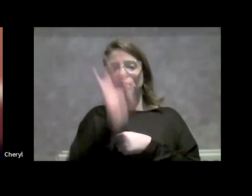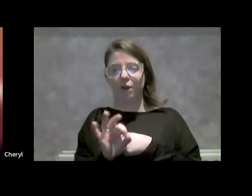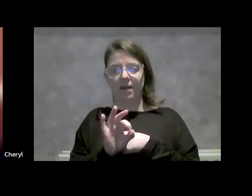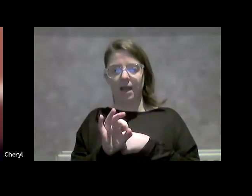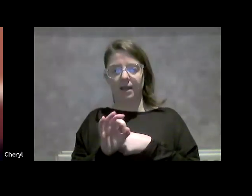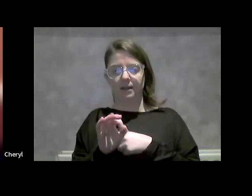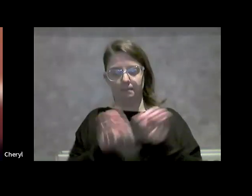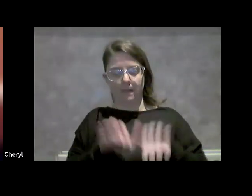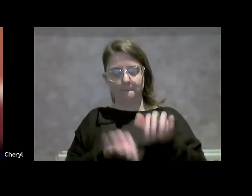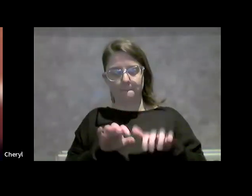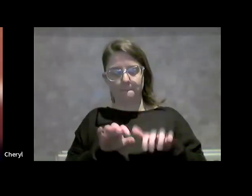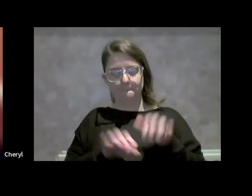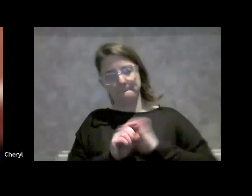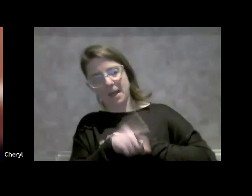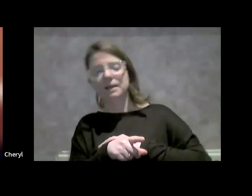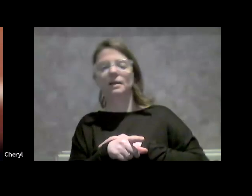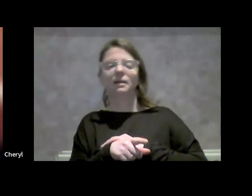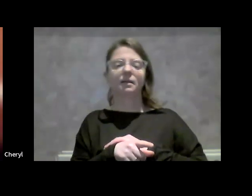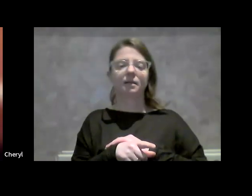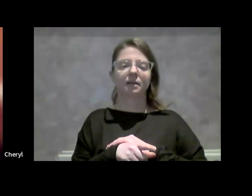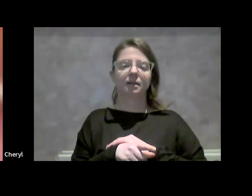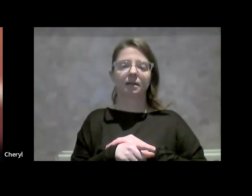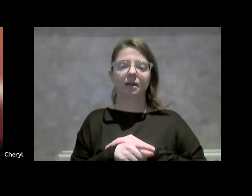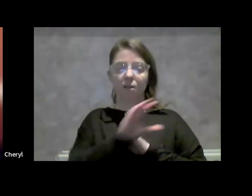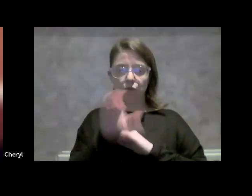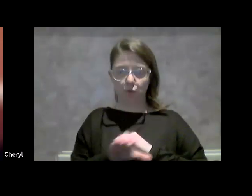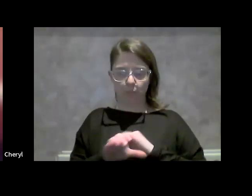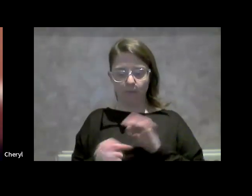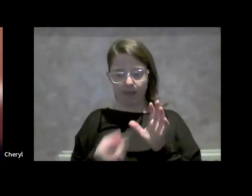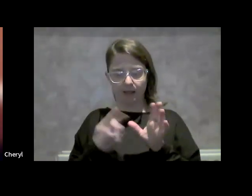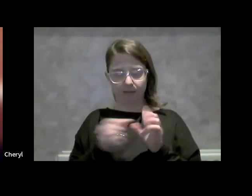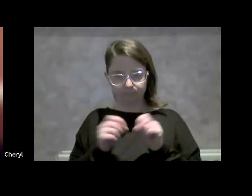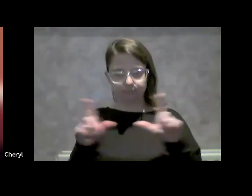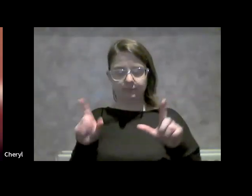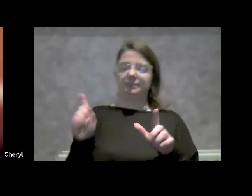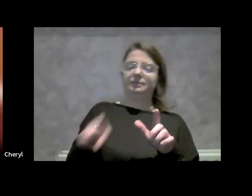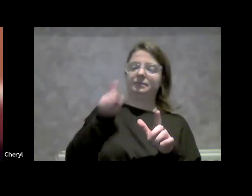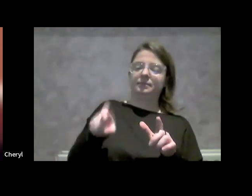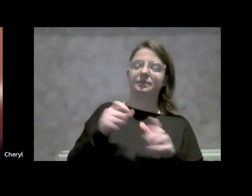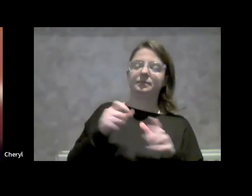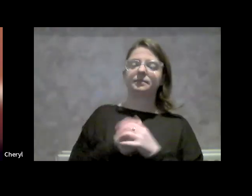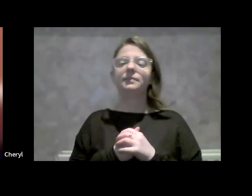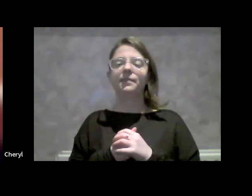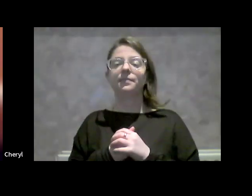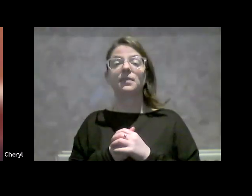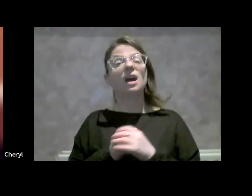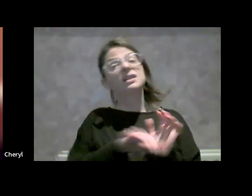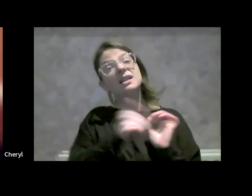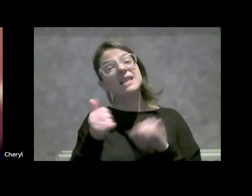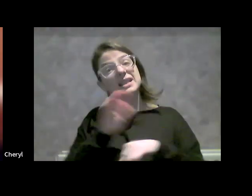you all. And it might pop up automatically when the Zoom ends. We would love to know your thoughts on the night. Until